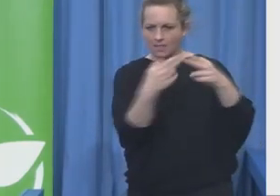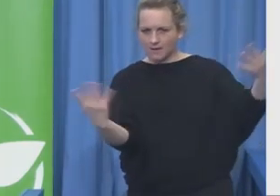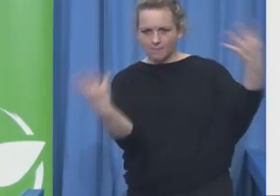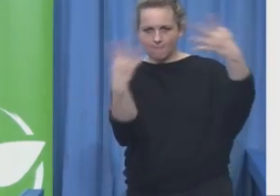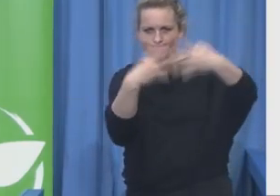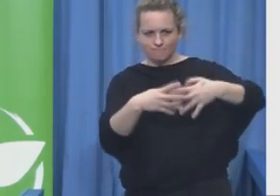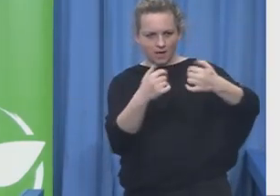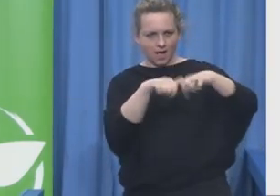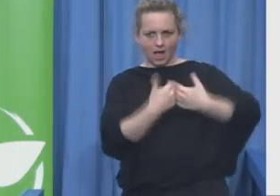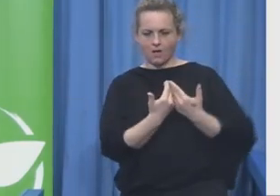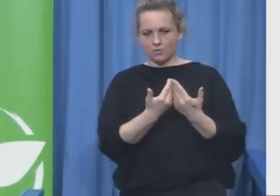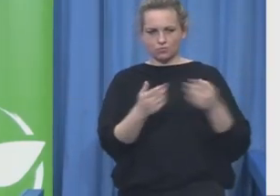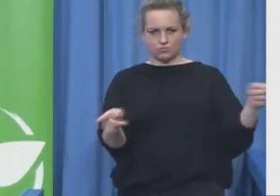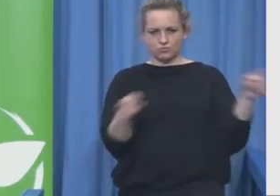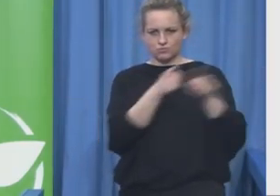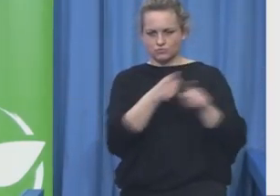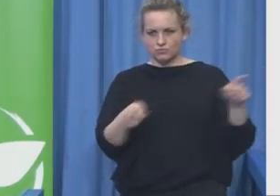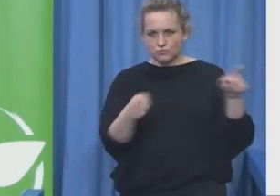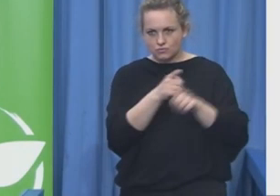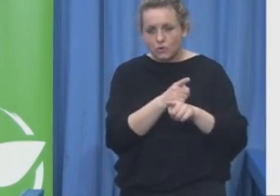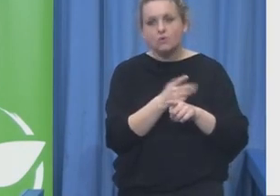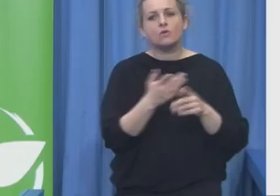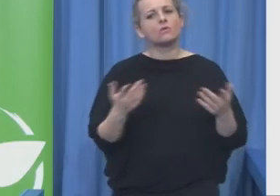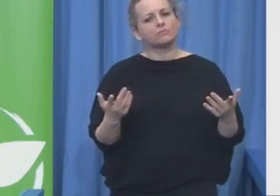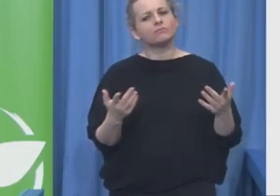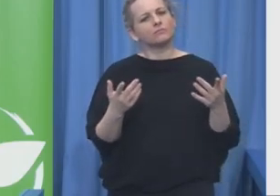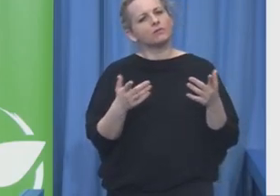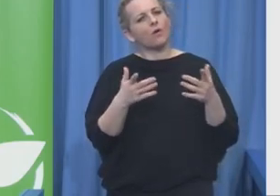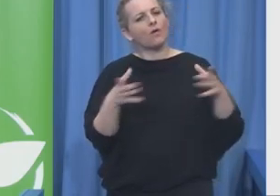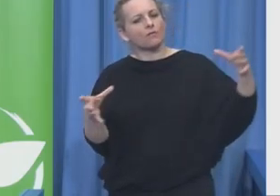we support them as well to develop diversity